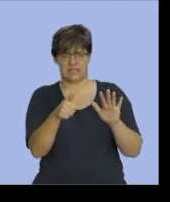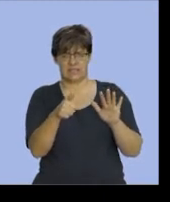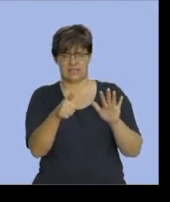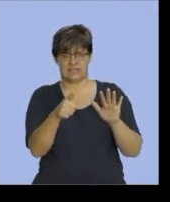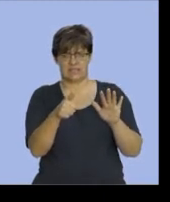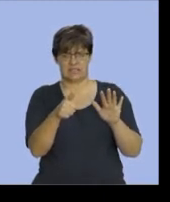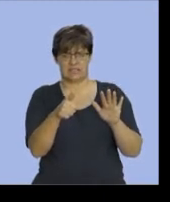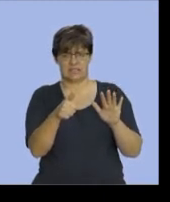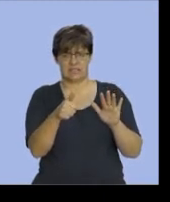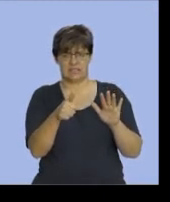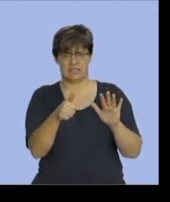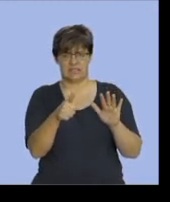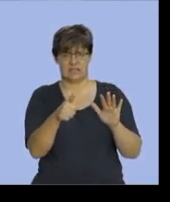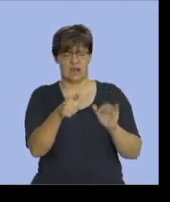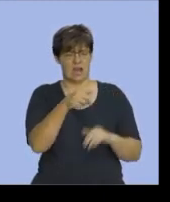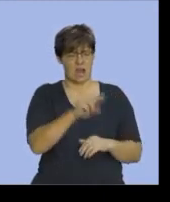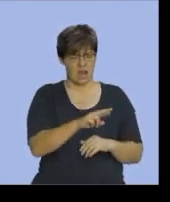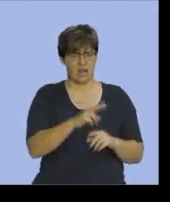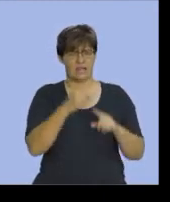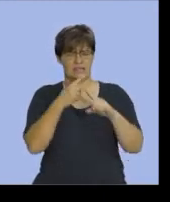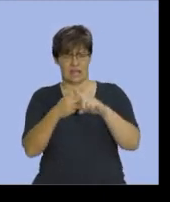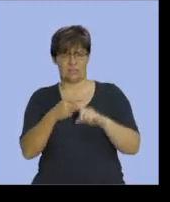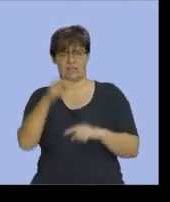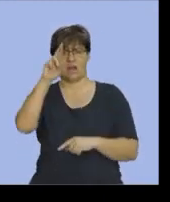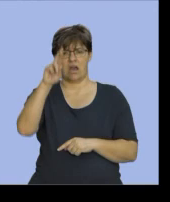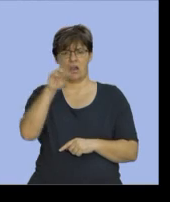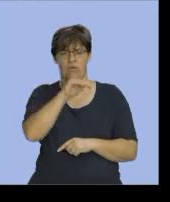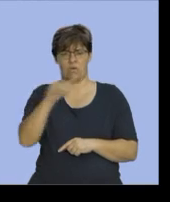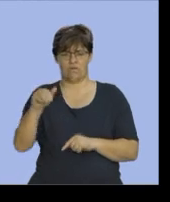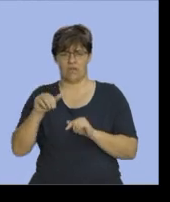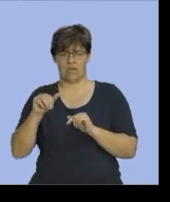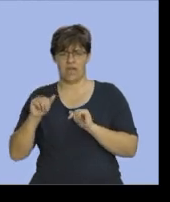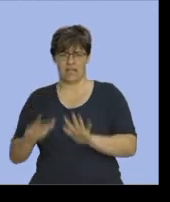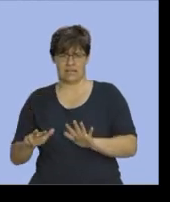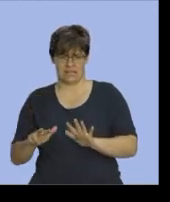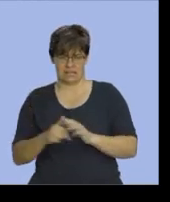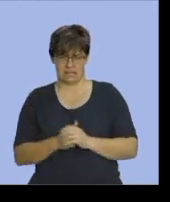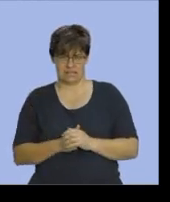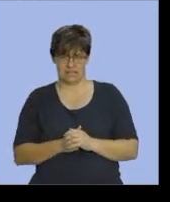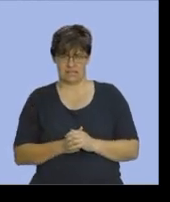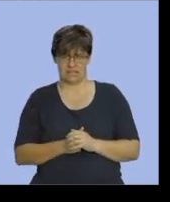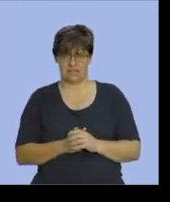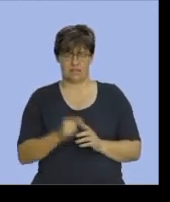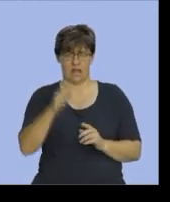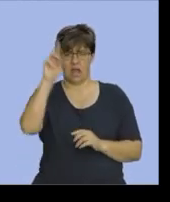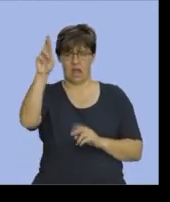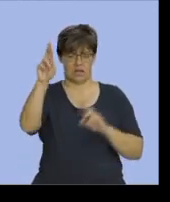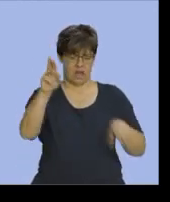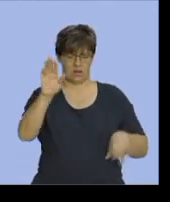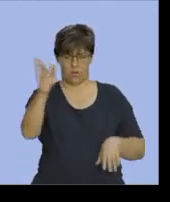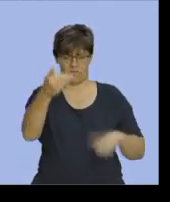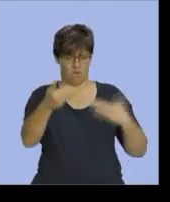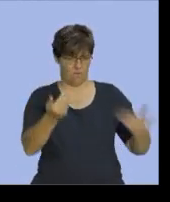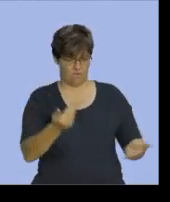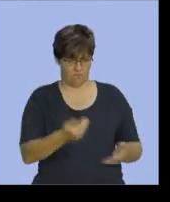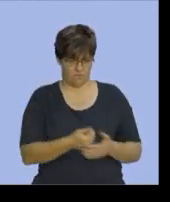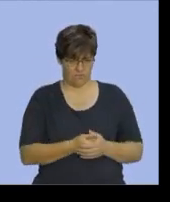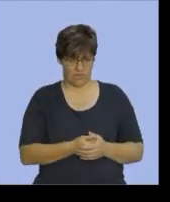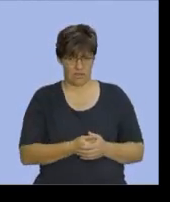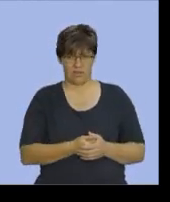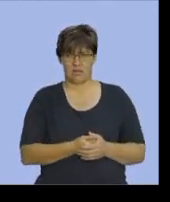6 over r multiplied by r over negative 8, and